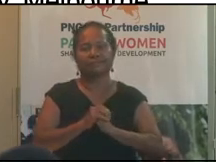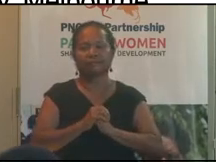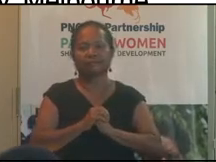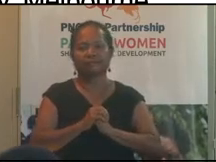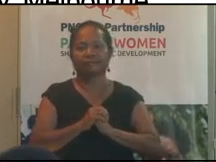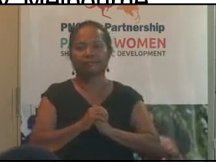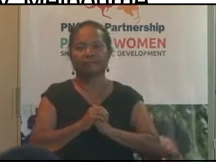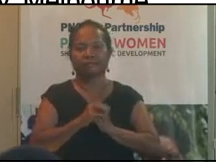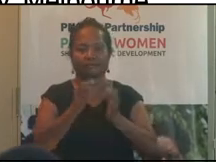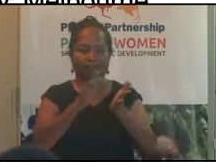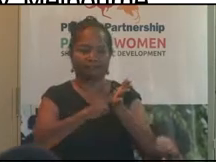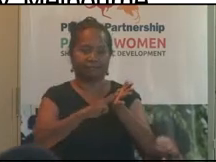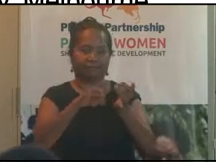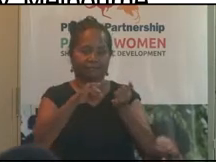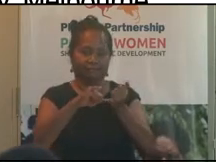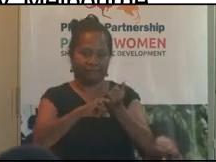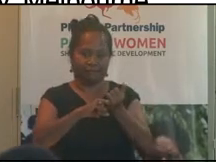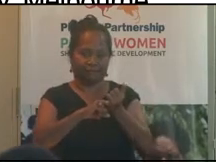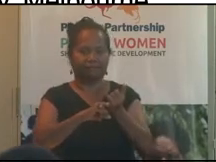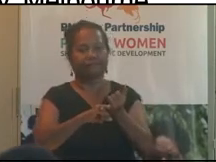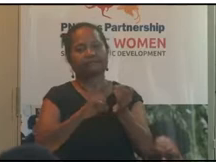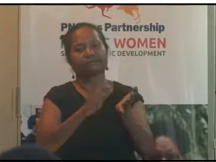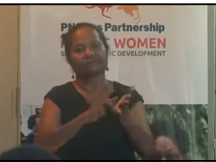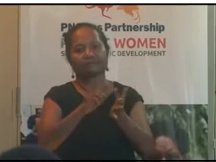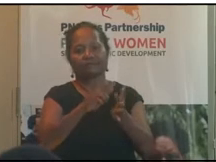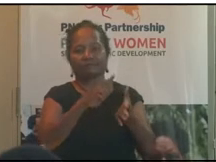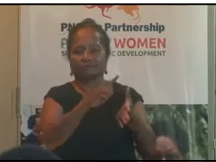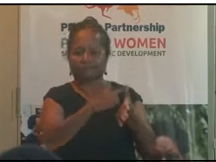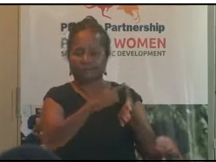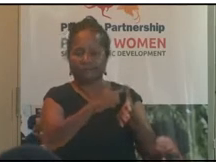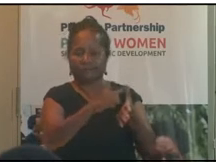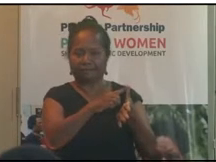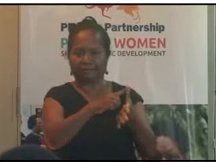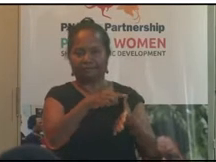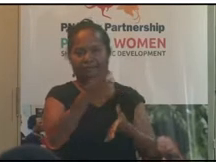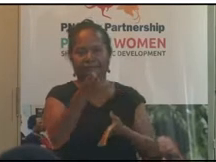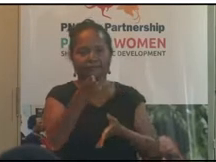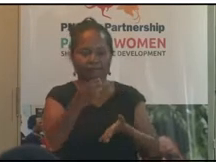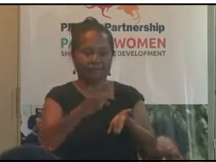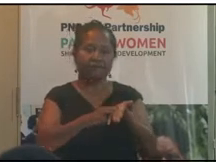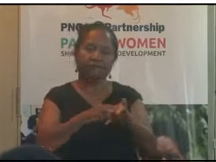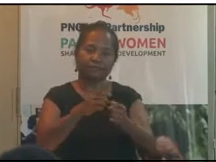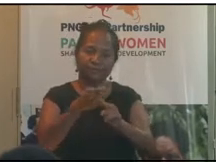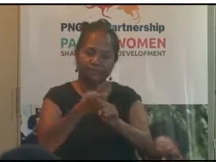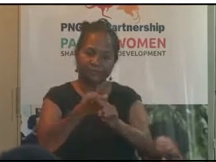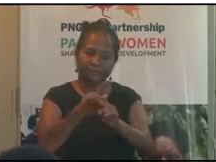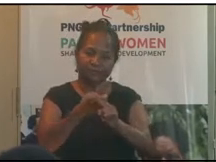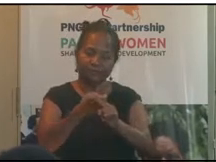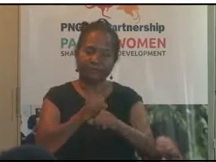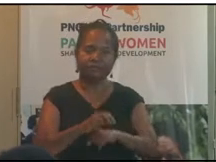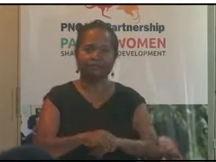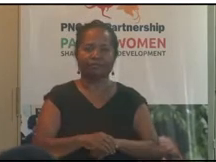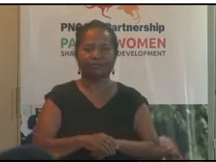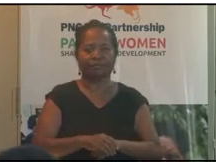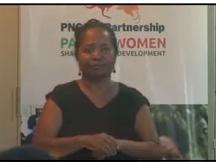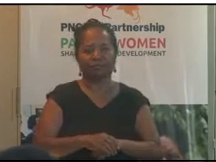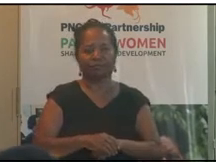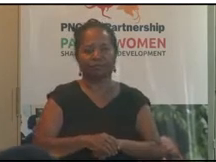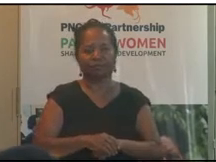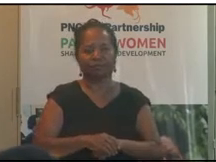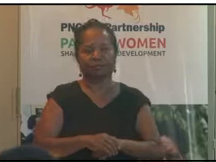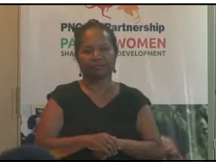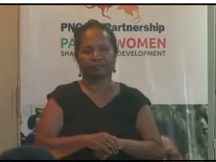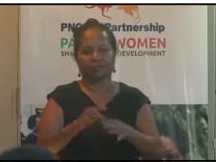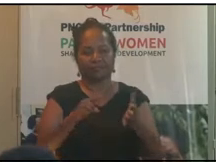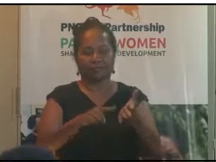Ms. Mayor Lo Isaac is commissioner of the Motu Koitabu Assembly. Honorable Mayor Lo Isaac